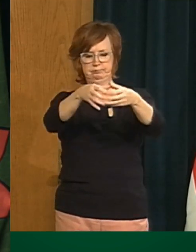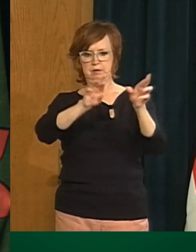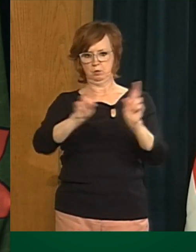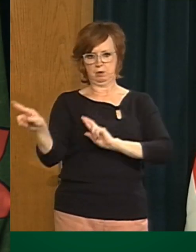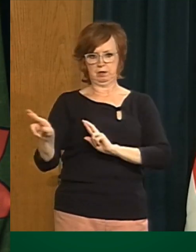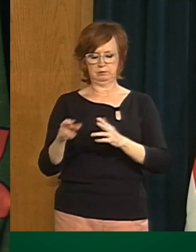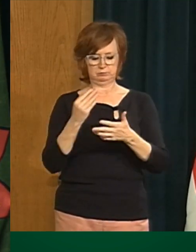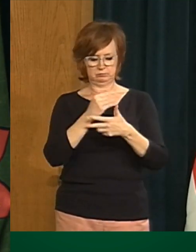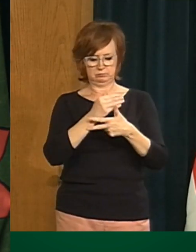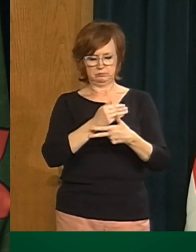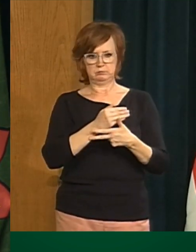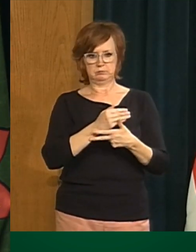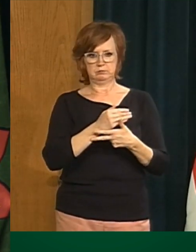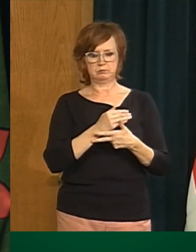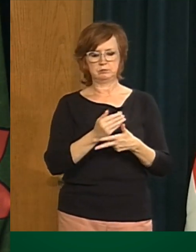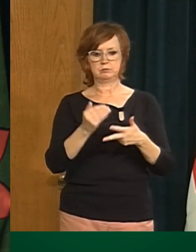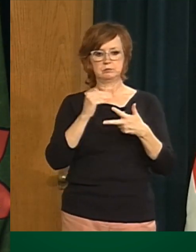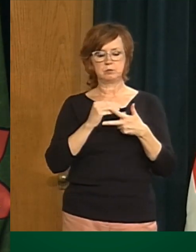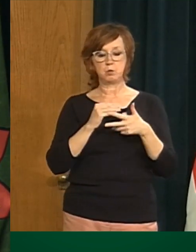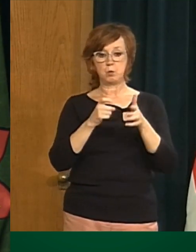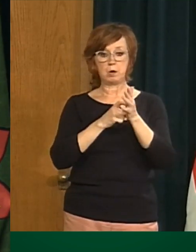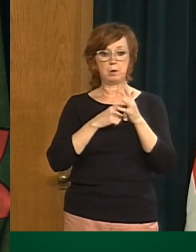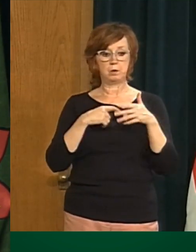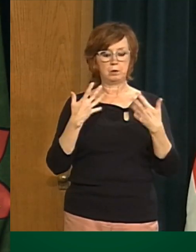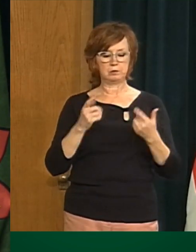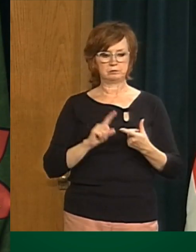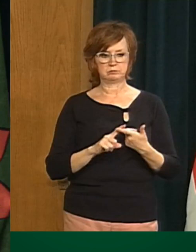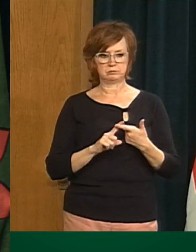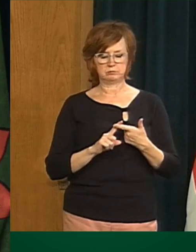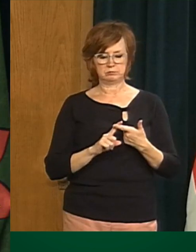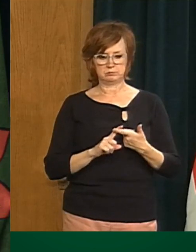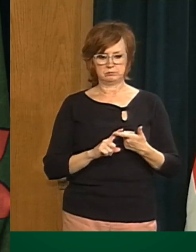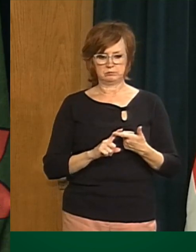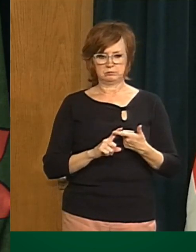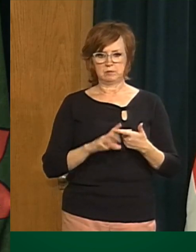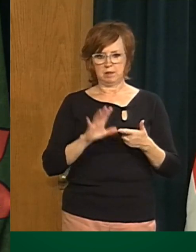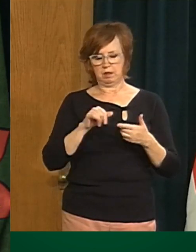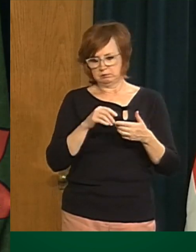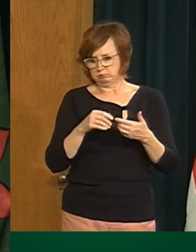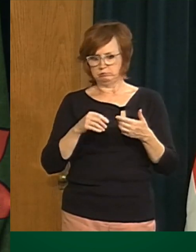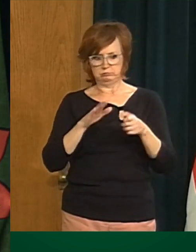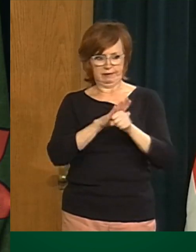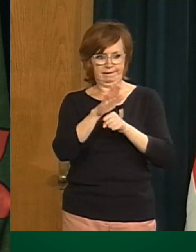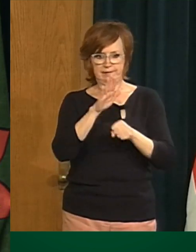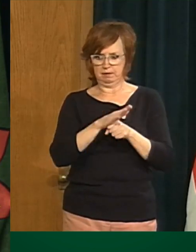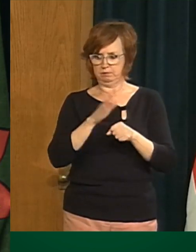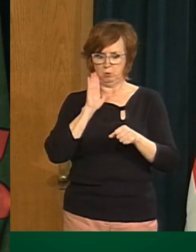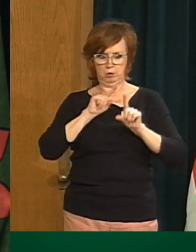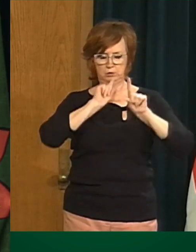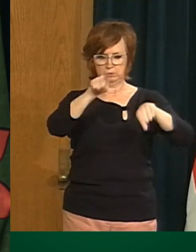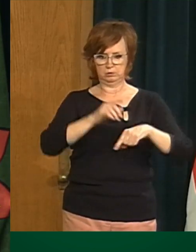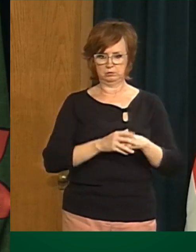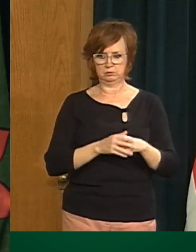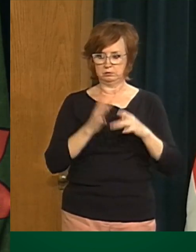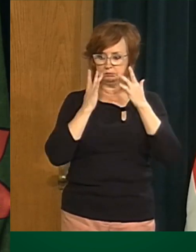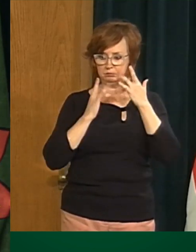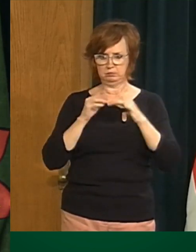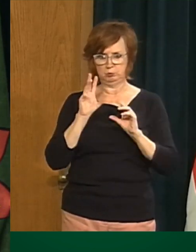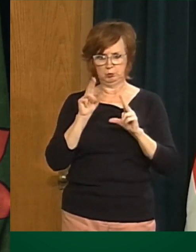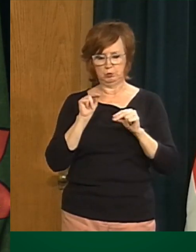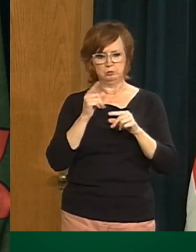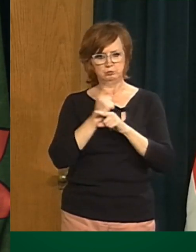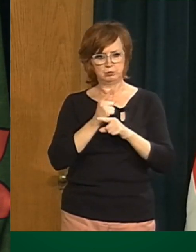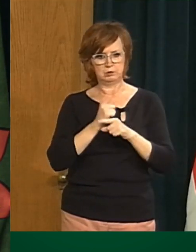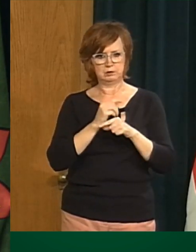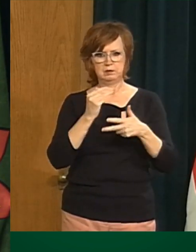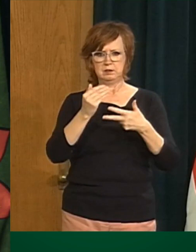the way. So what is required is what that number will be. The second piece